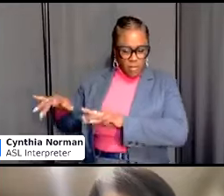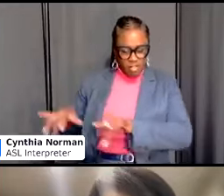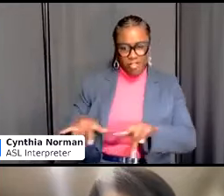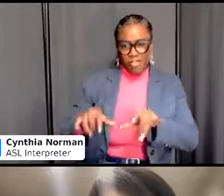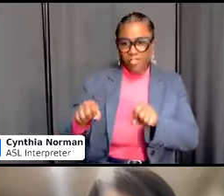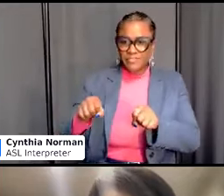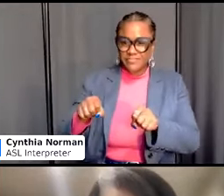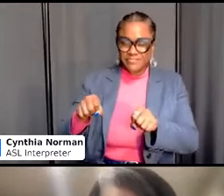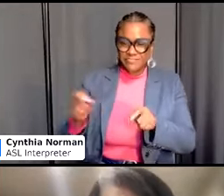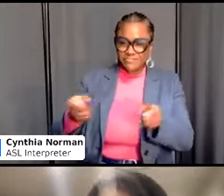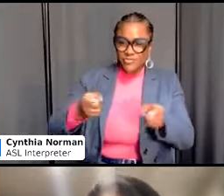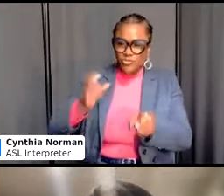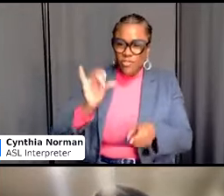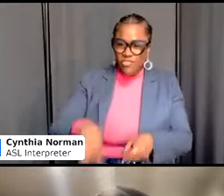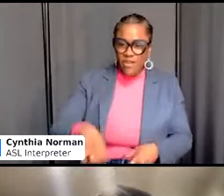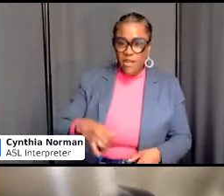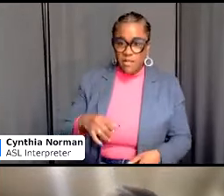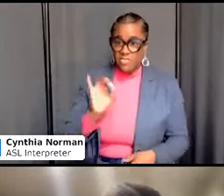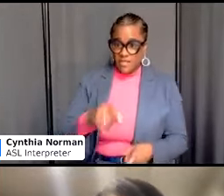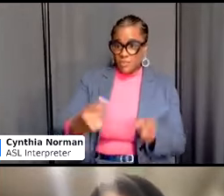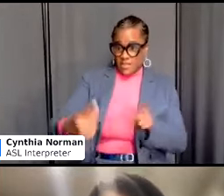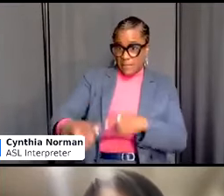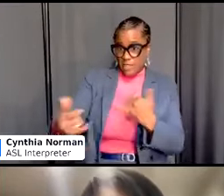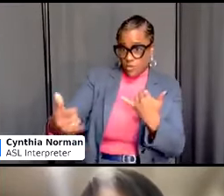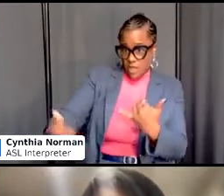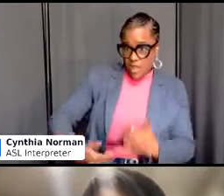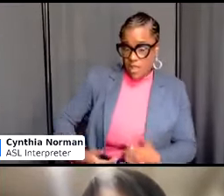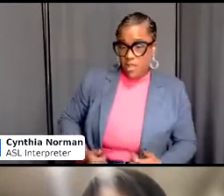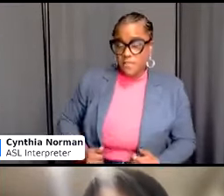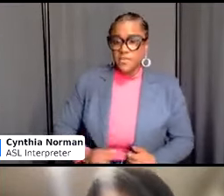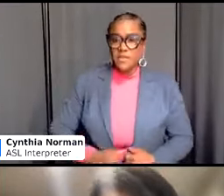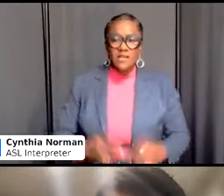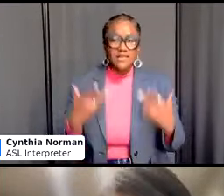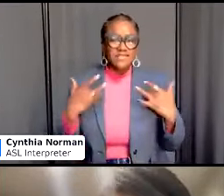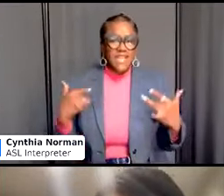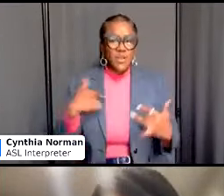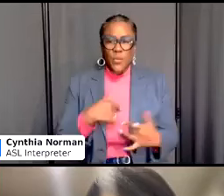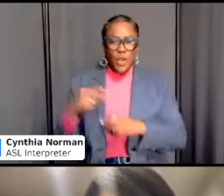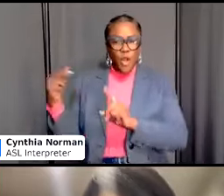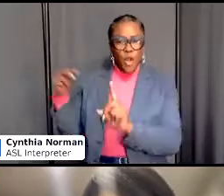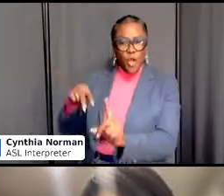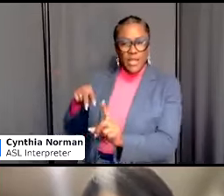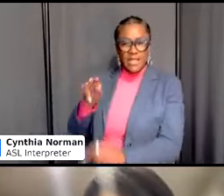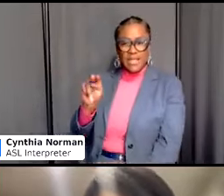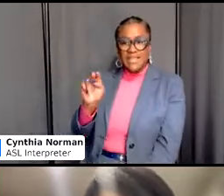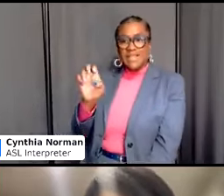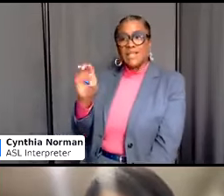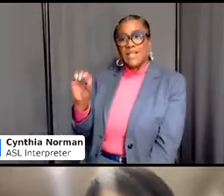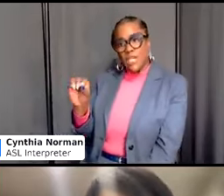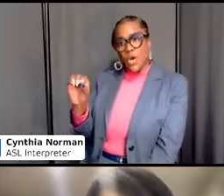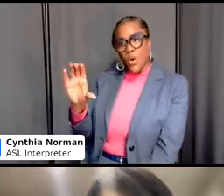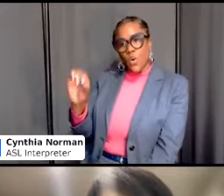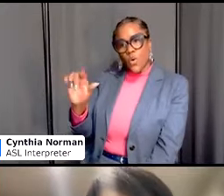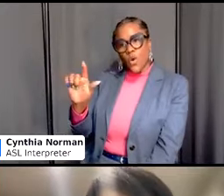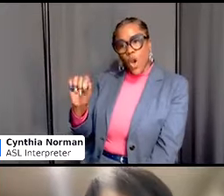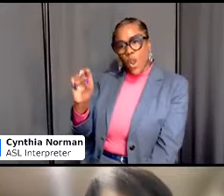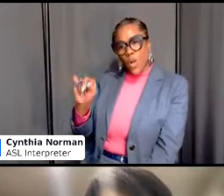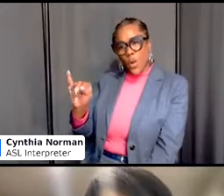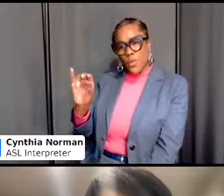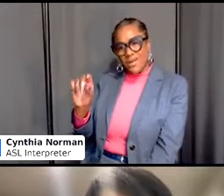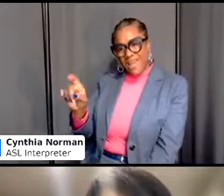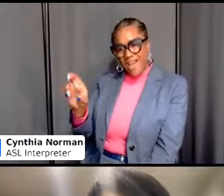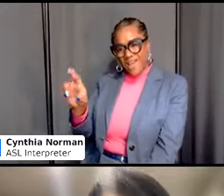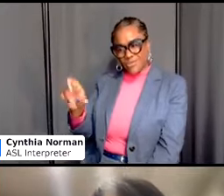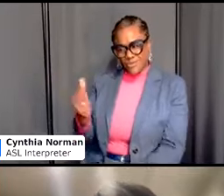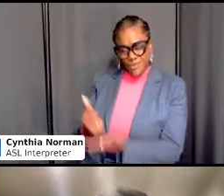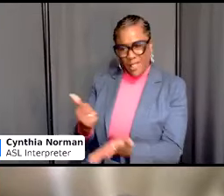today. And so we don't often we're looking to the neo-colonizers today for redress. In when